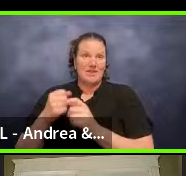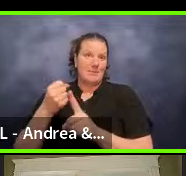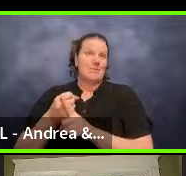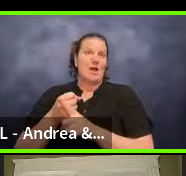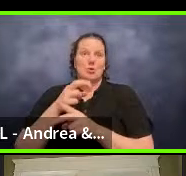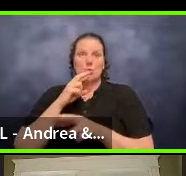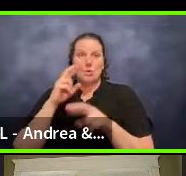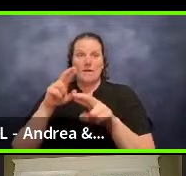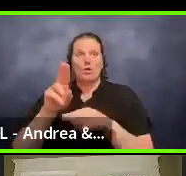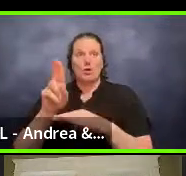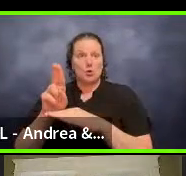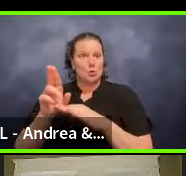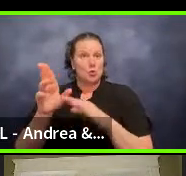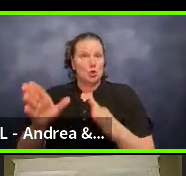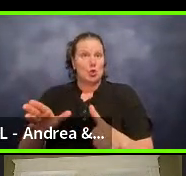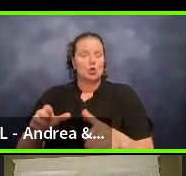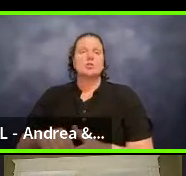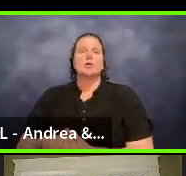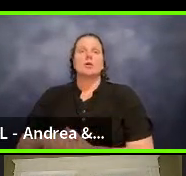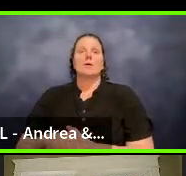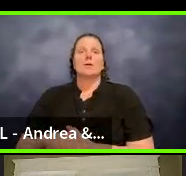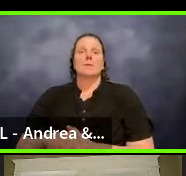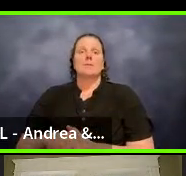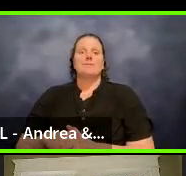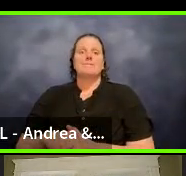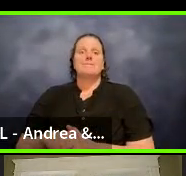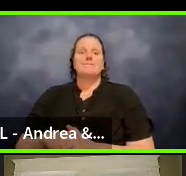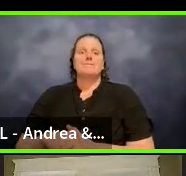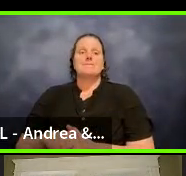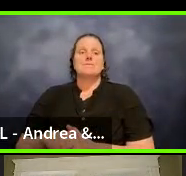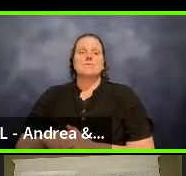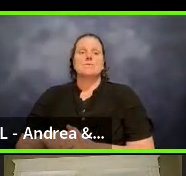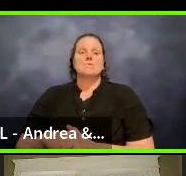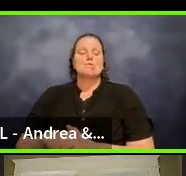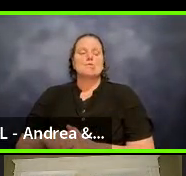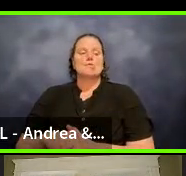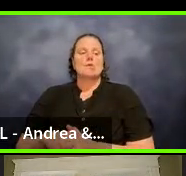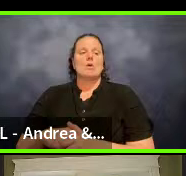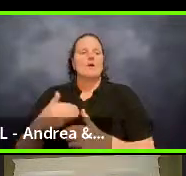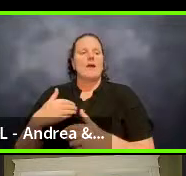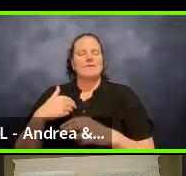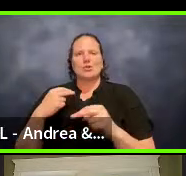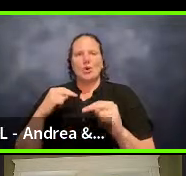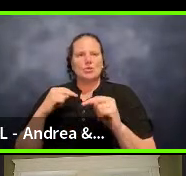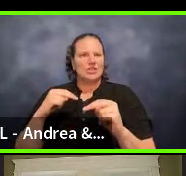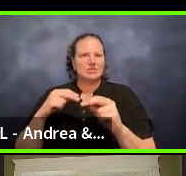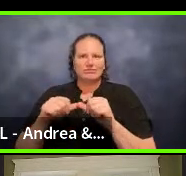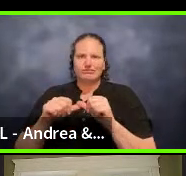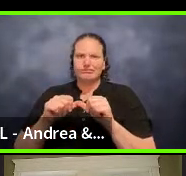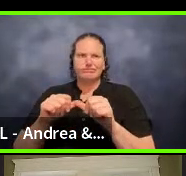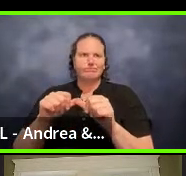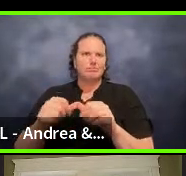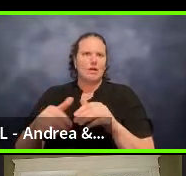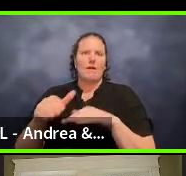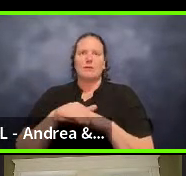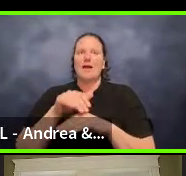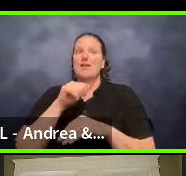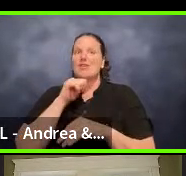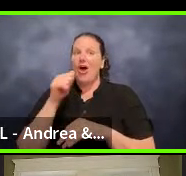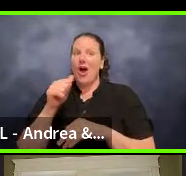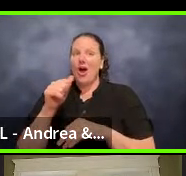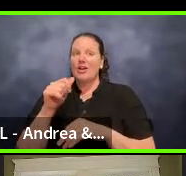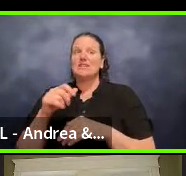river users. We have negotiations that are ongoing that are covered by non-disclosure